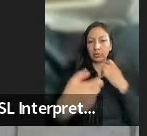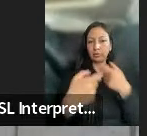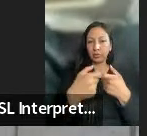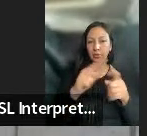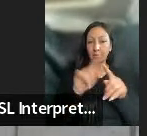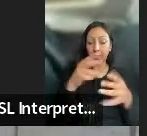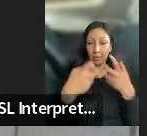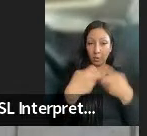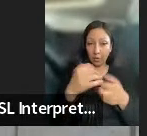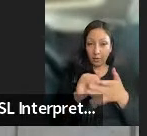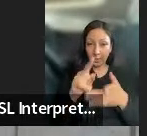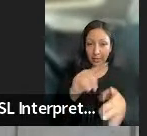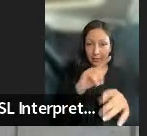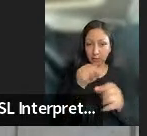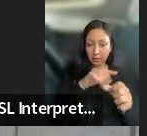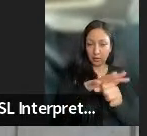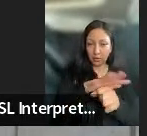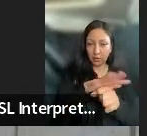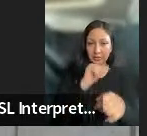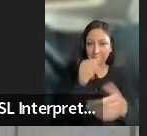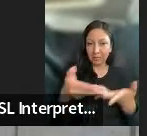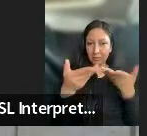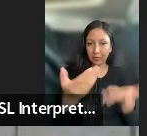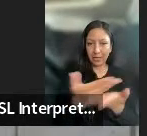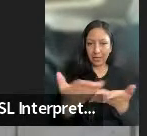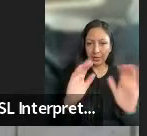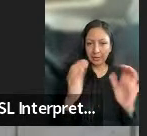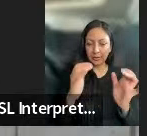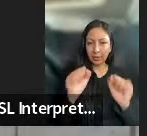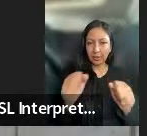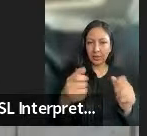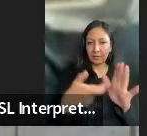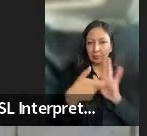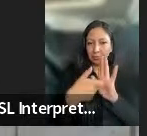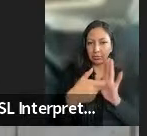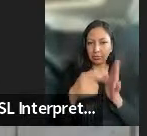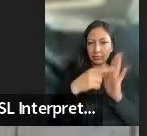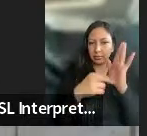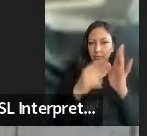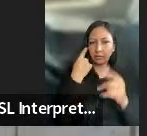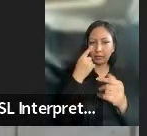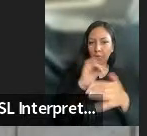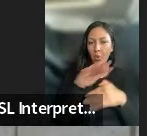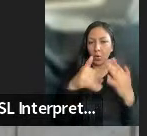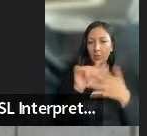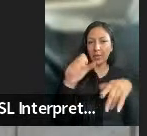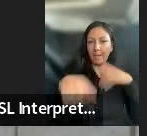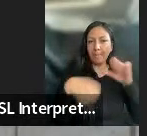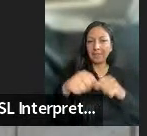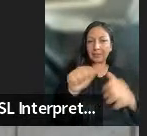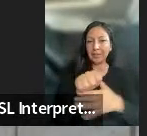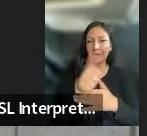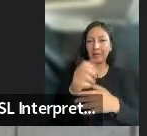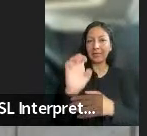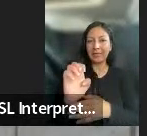zoning doesn't provide any similar regulations for bicycles and other forms of